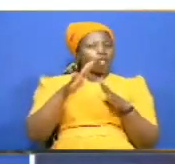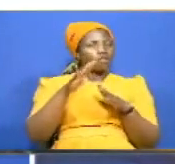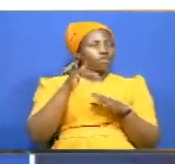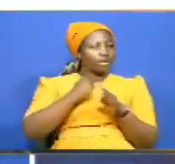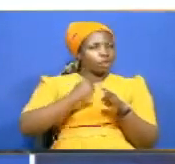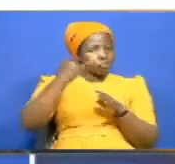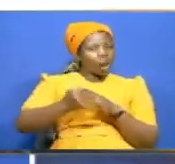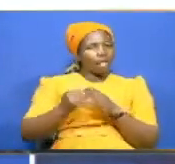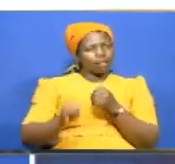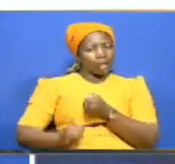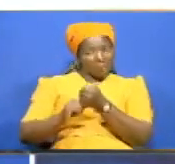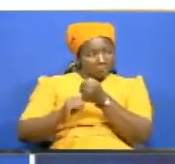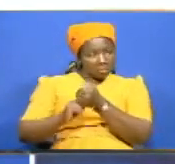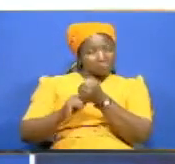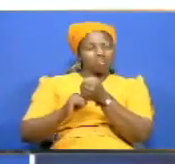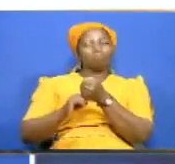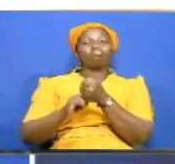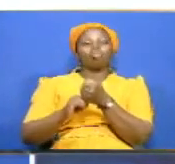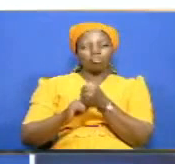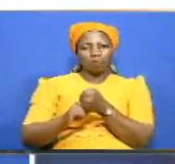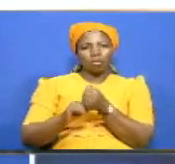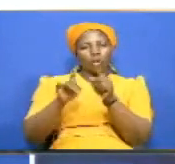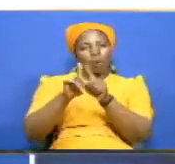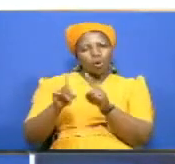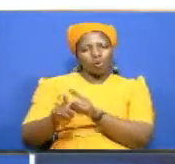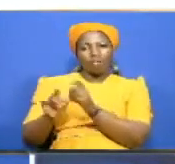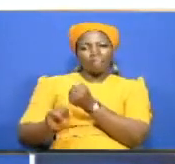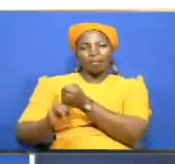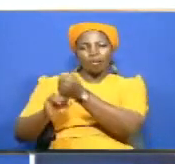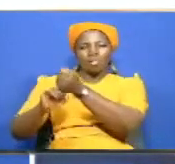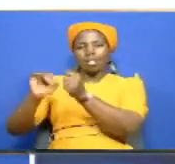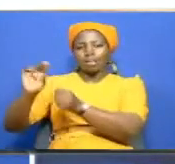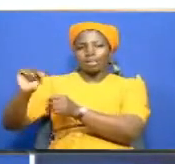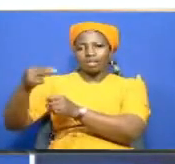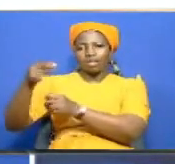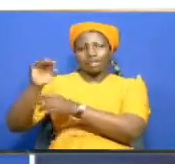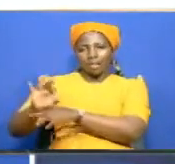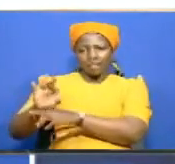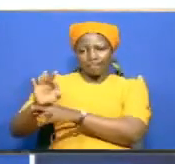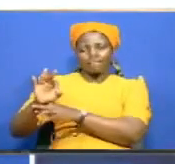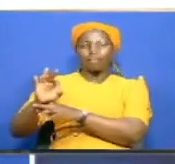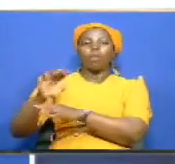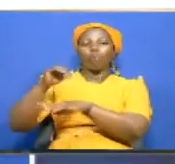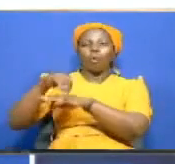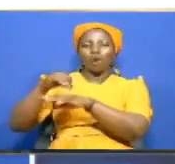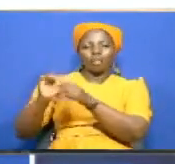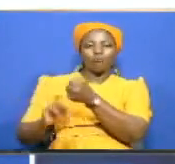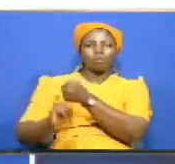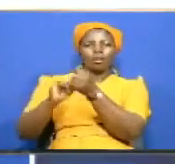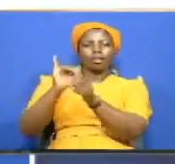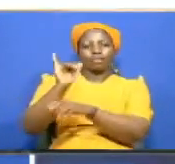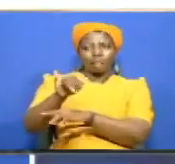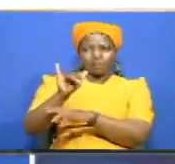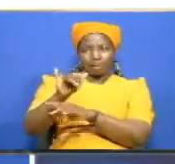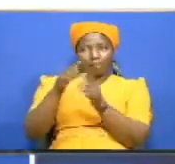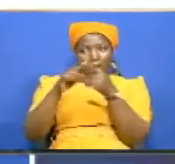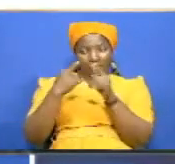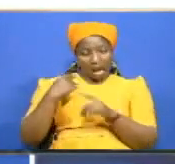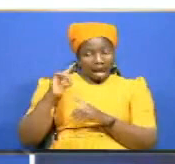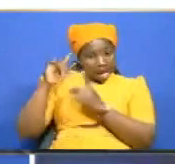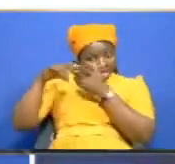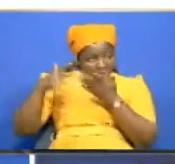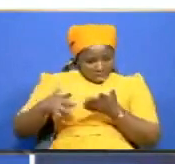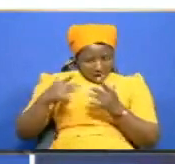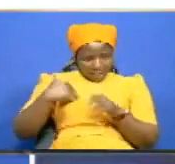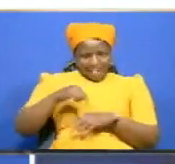do support, and they complement the NHIF in terms of supporting that. But we still need